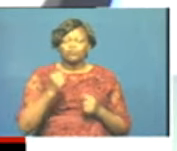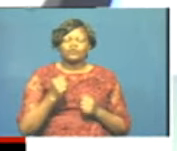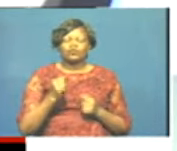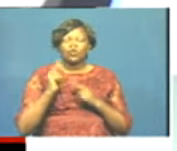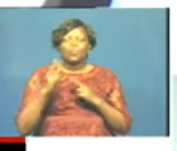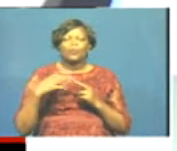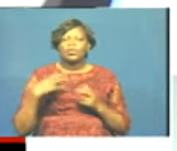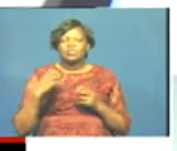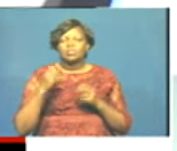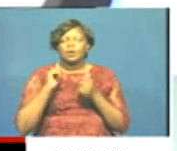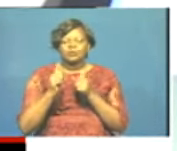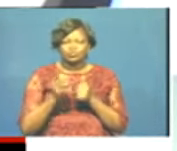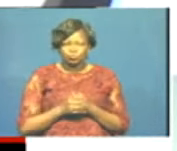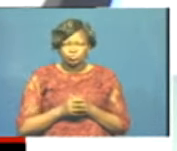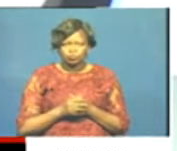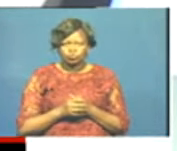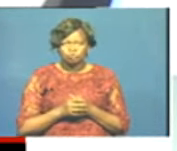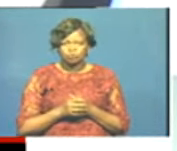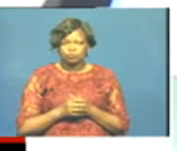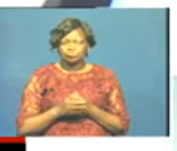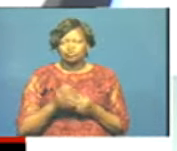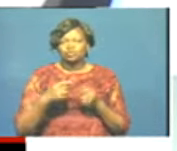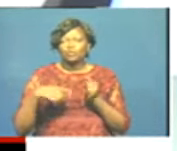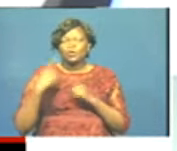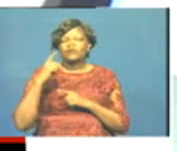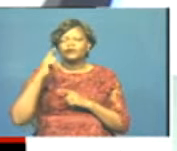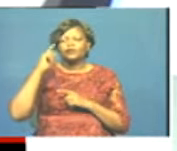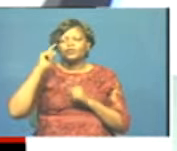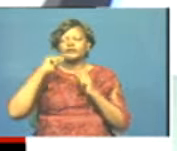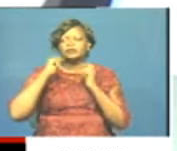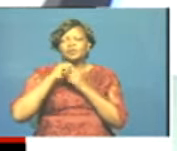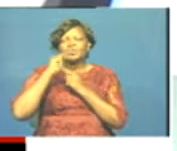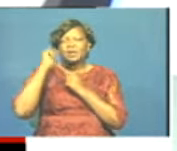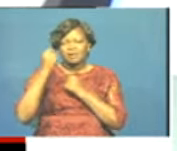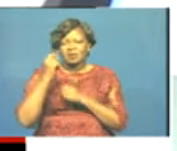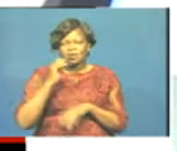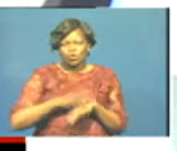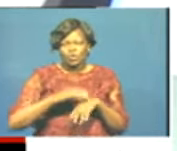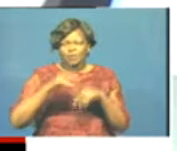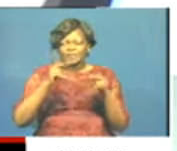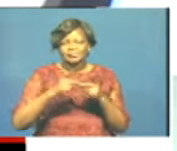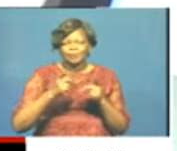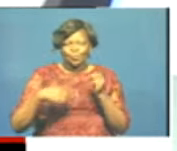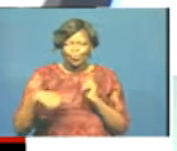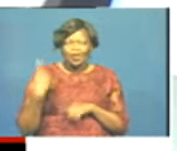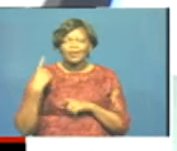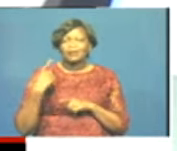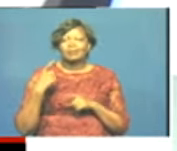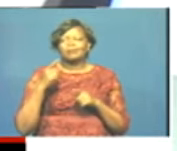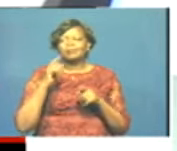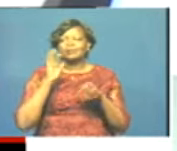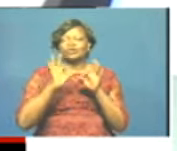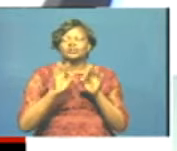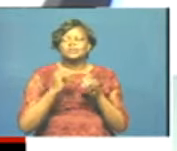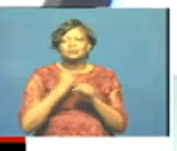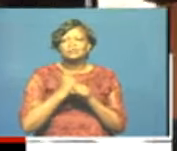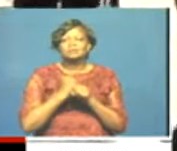to make the cut for Team Kenya. Aisha secured her place after winning the trials held Sunday in Kilifi